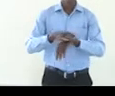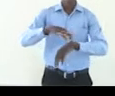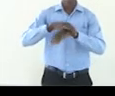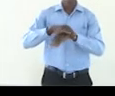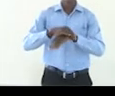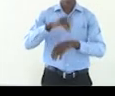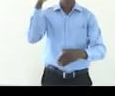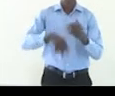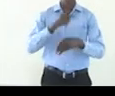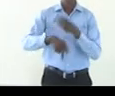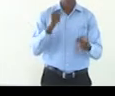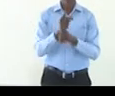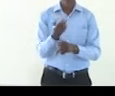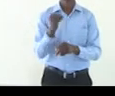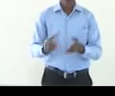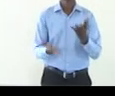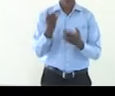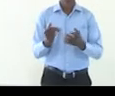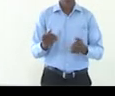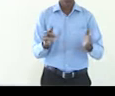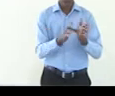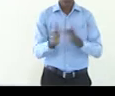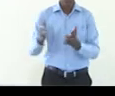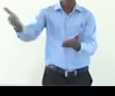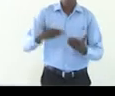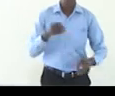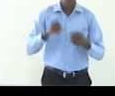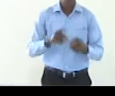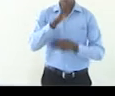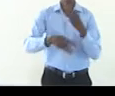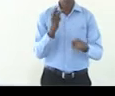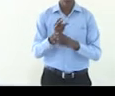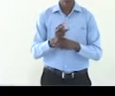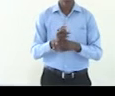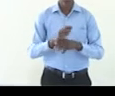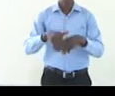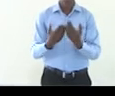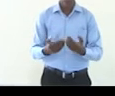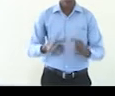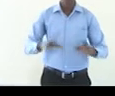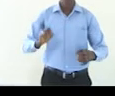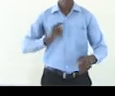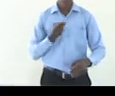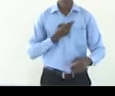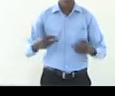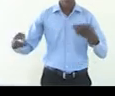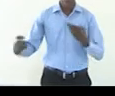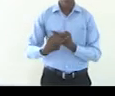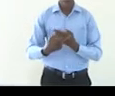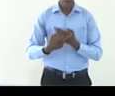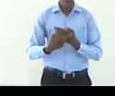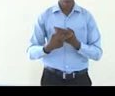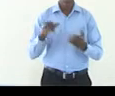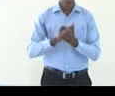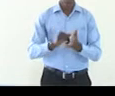of fire has Jesus brought to the world? And how do we reconcile the fact that Jesus is the Prince of Peace? How